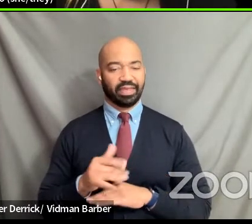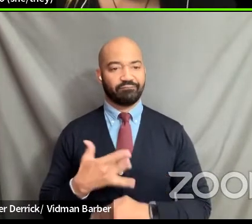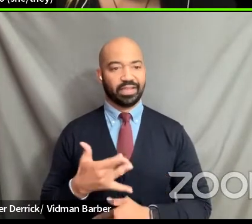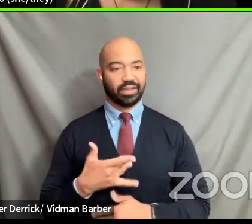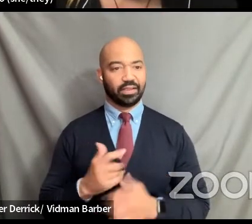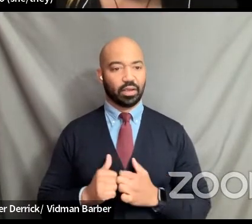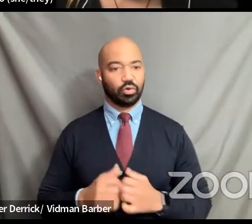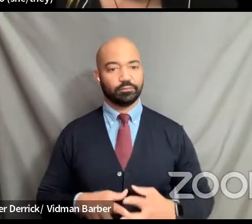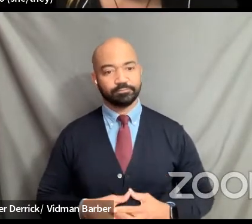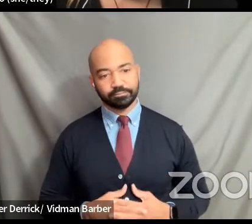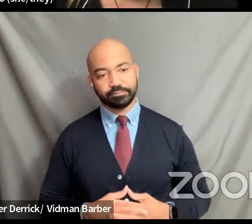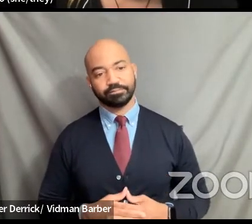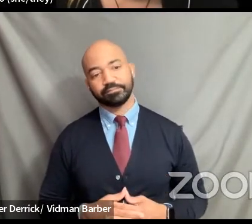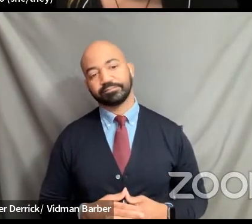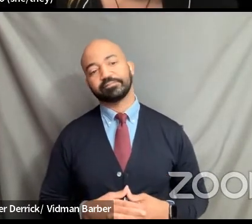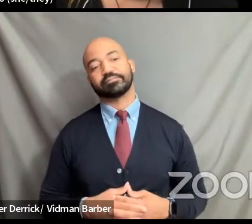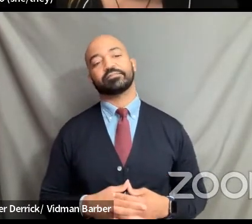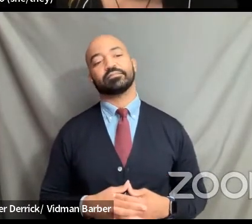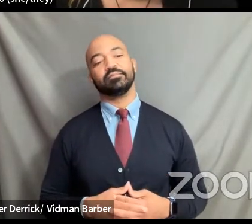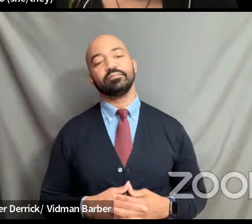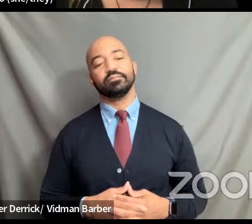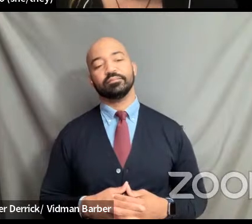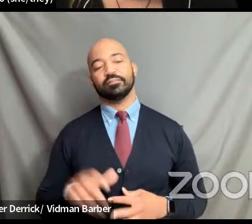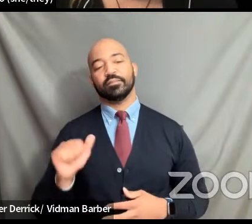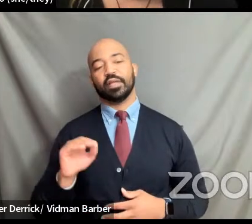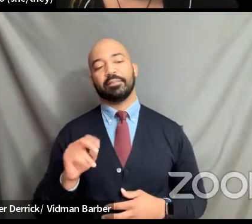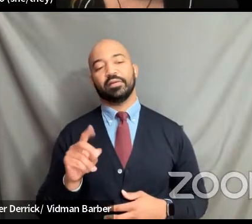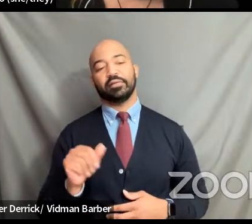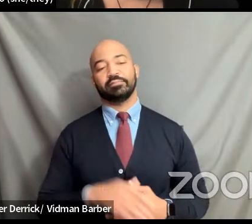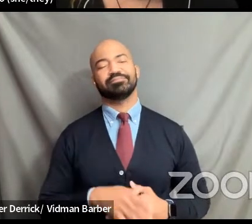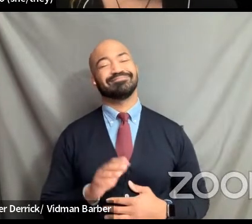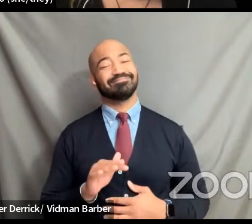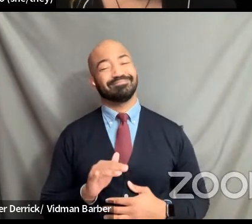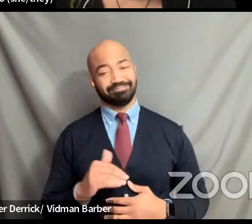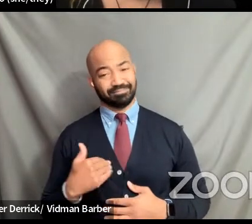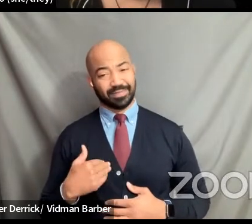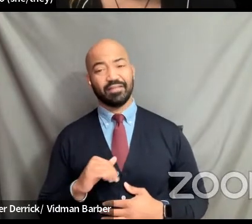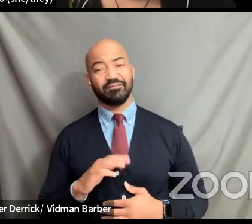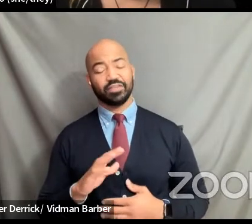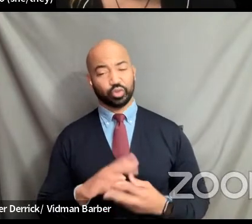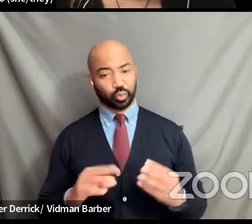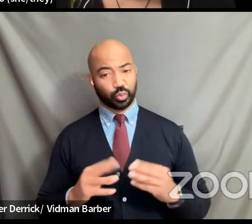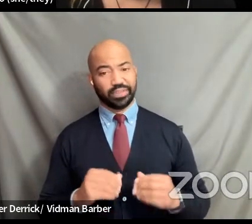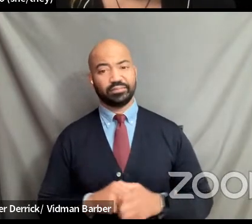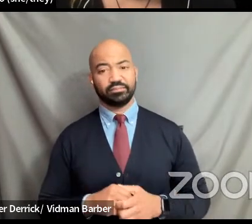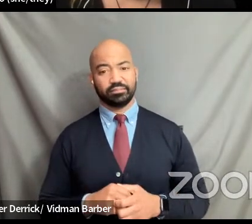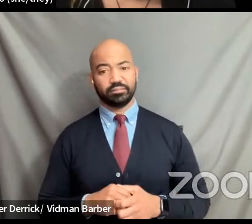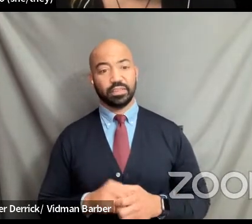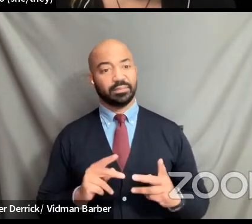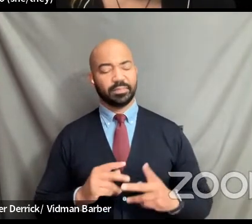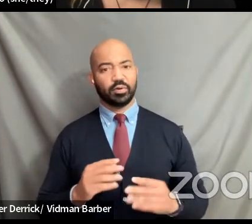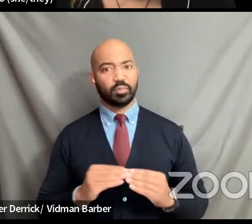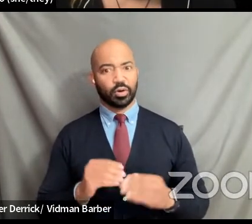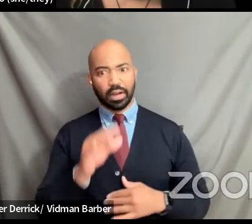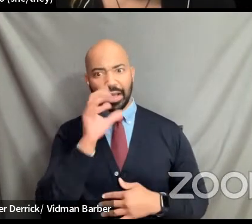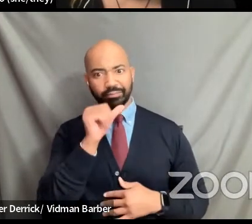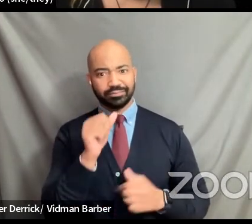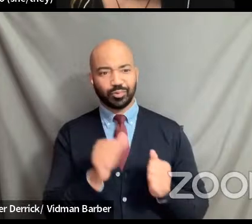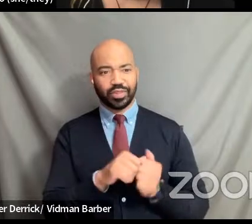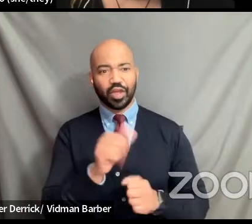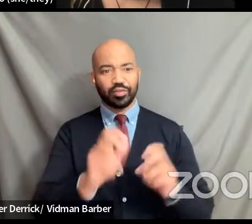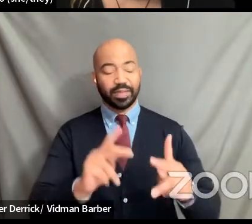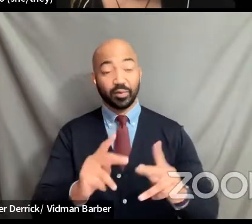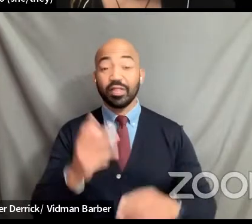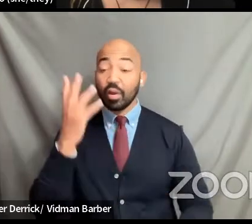I think you have to realize that we all have a story to tell, and that people are really interested in other people. That's what makes